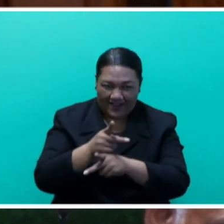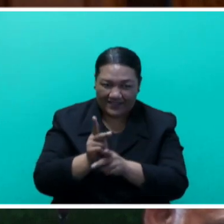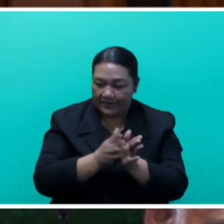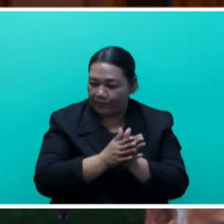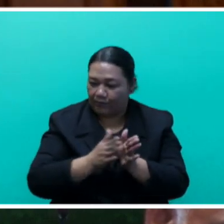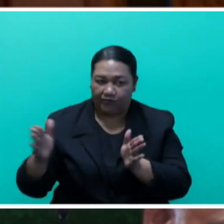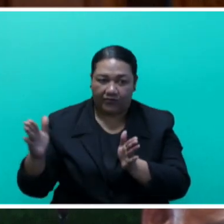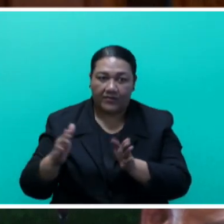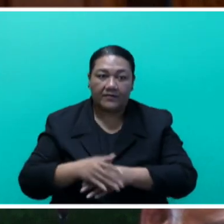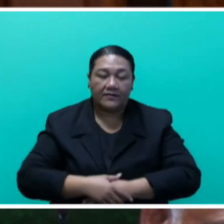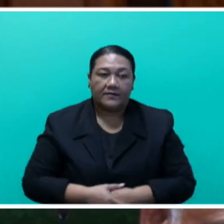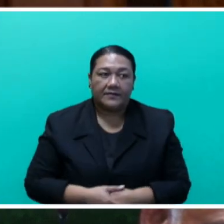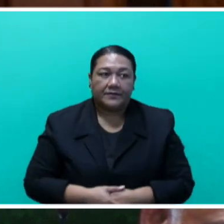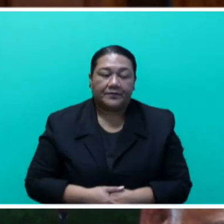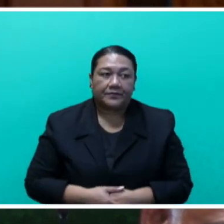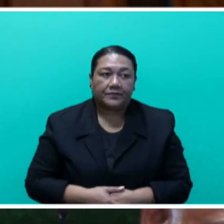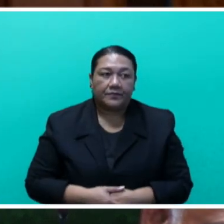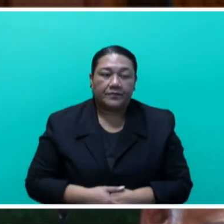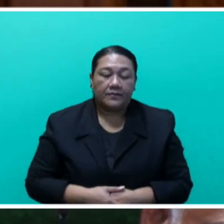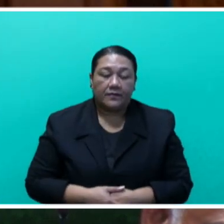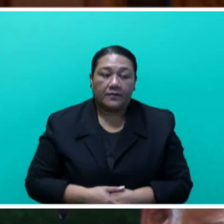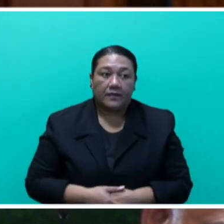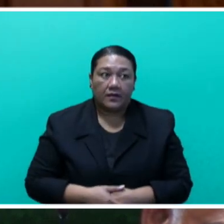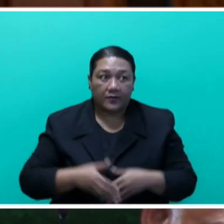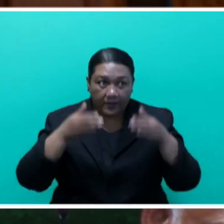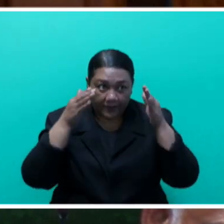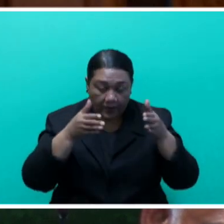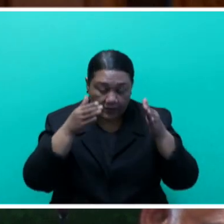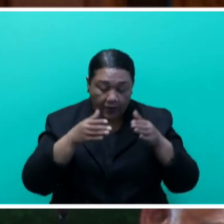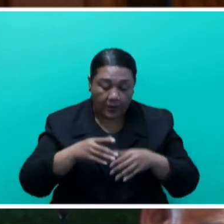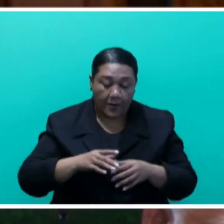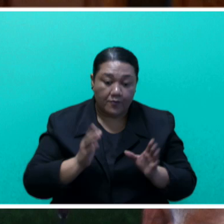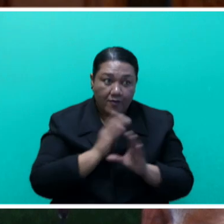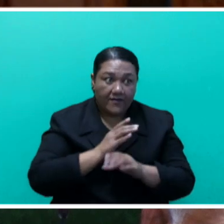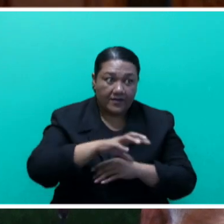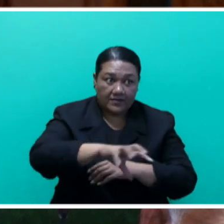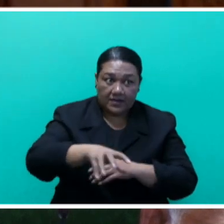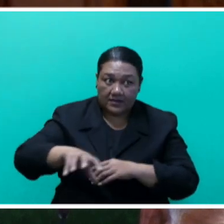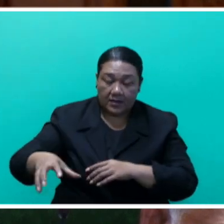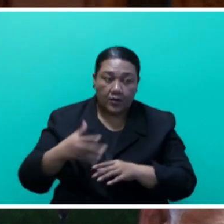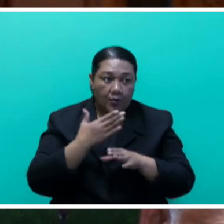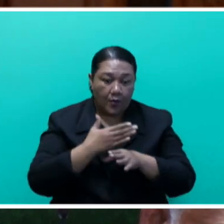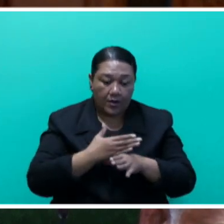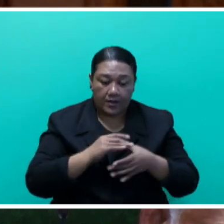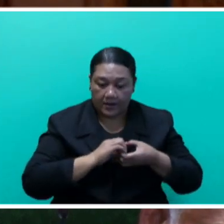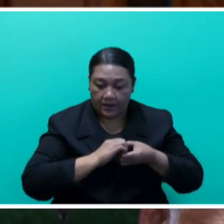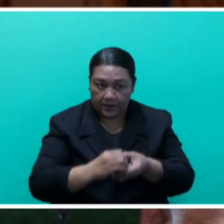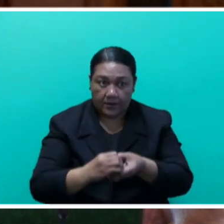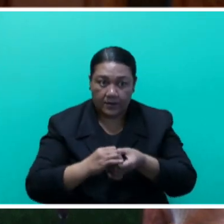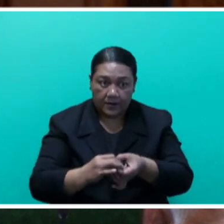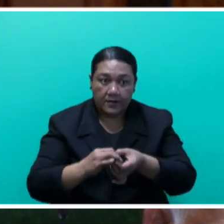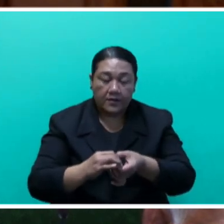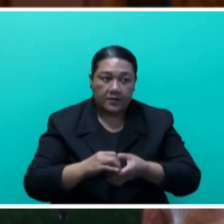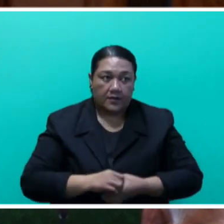We will be also be focusing on private sector, on working with the private sector through